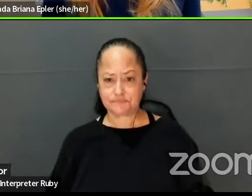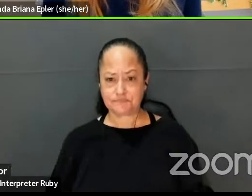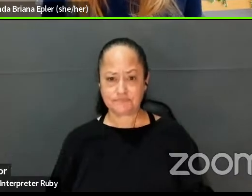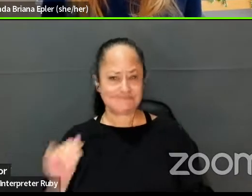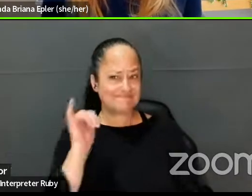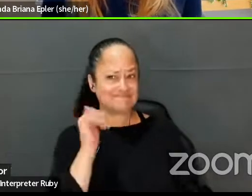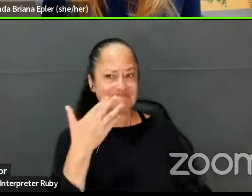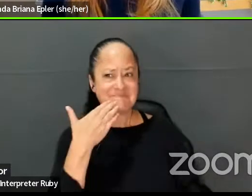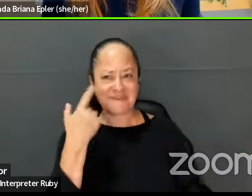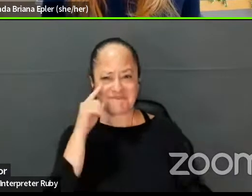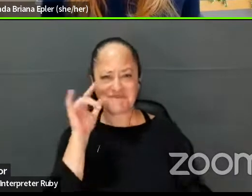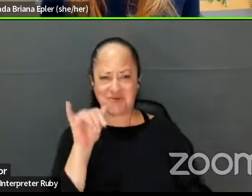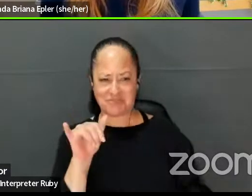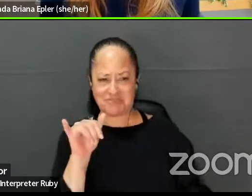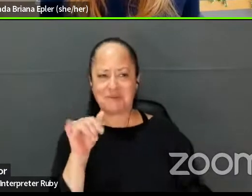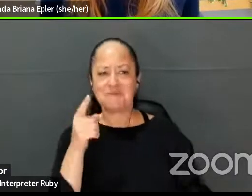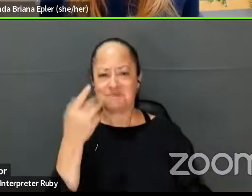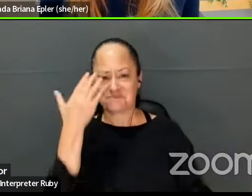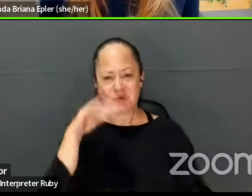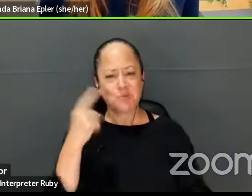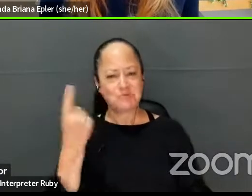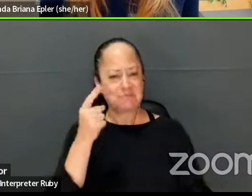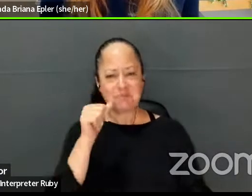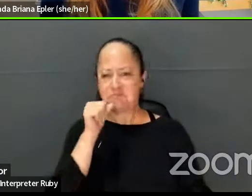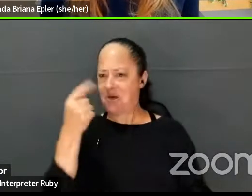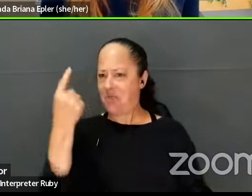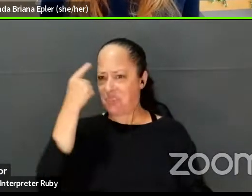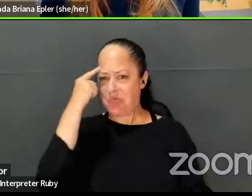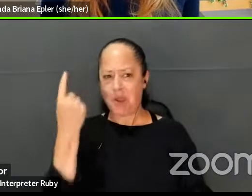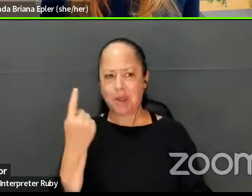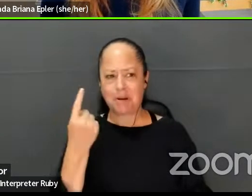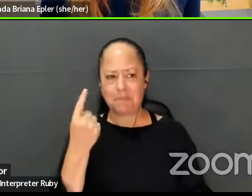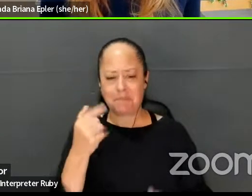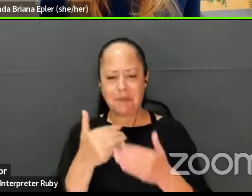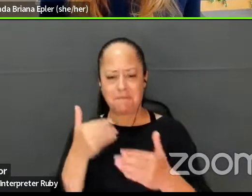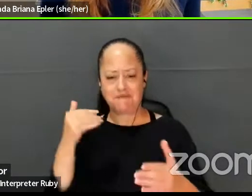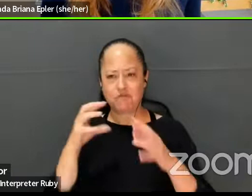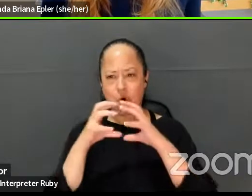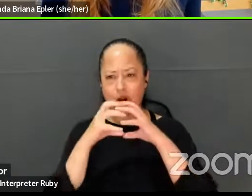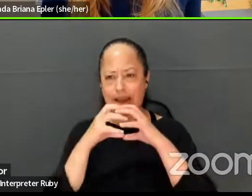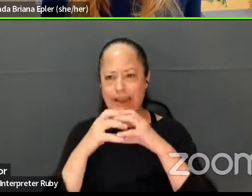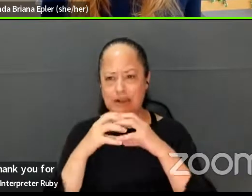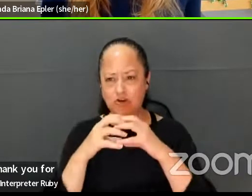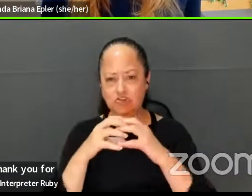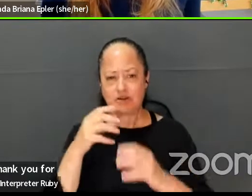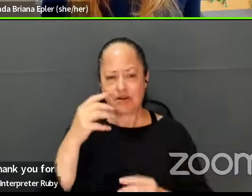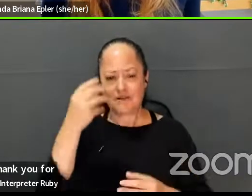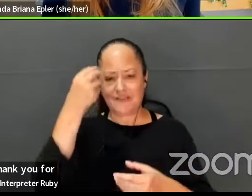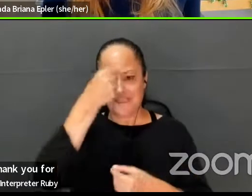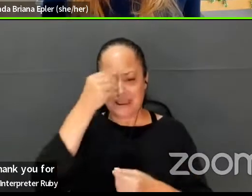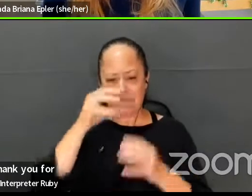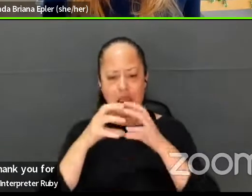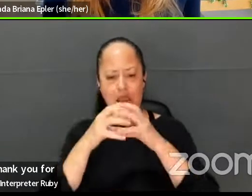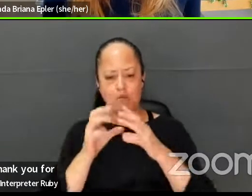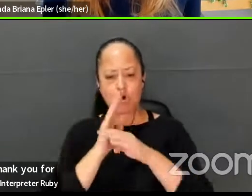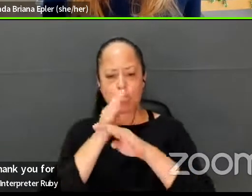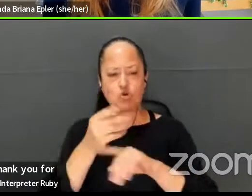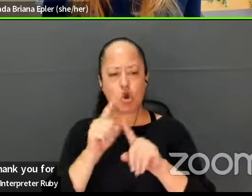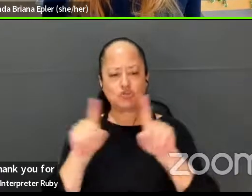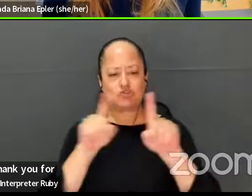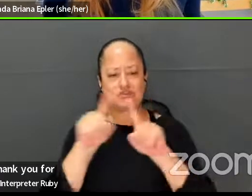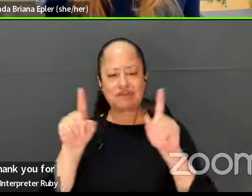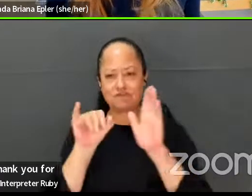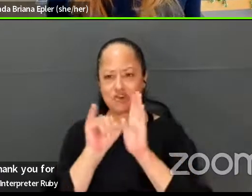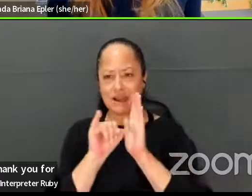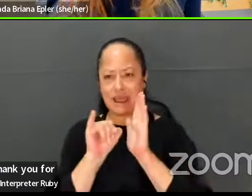Thank you for that. And something that I hadn't thought about before around intersectionality is thinking about intersectionality across different identities